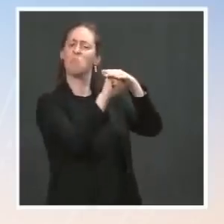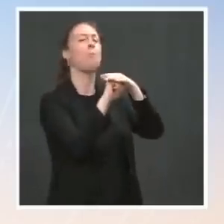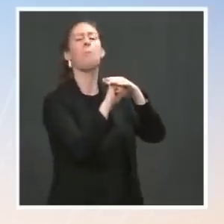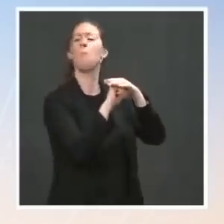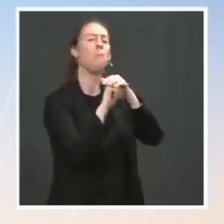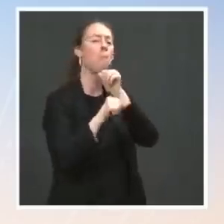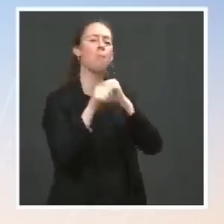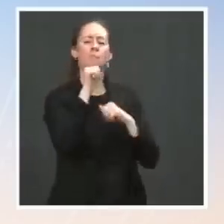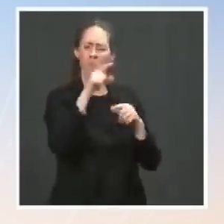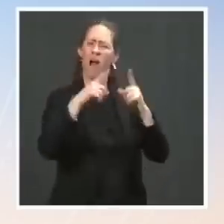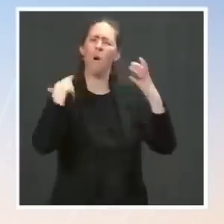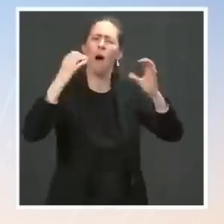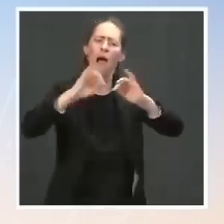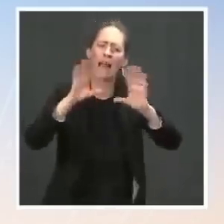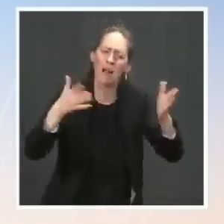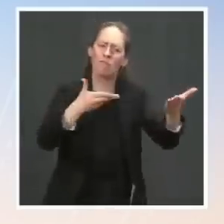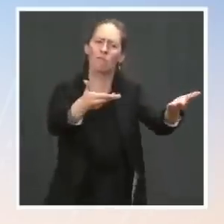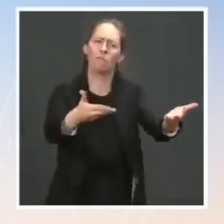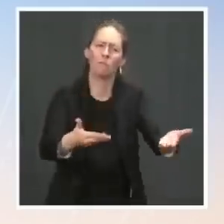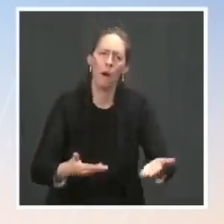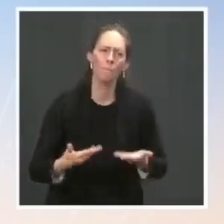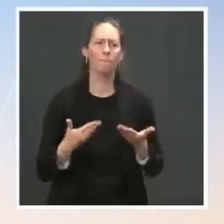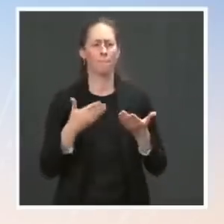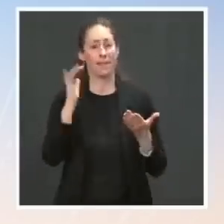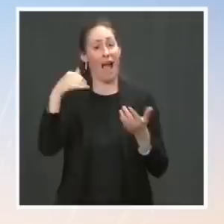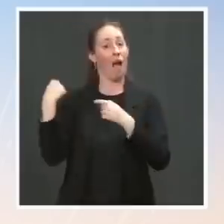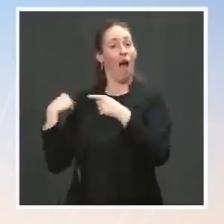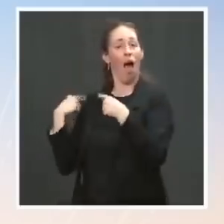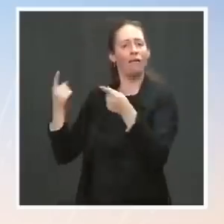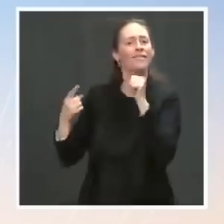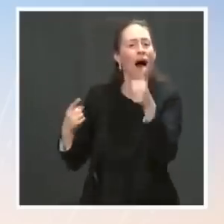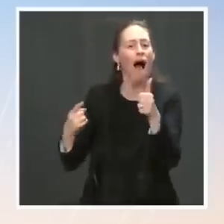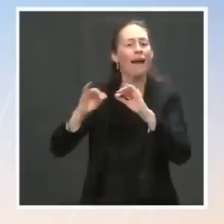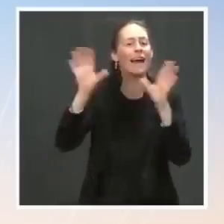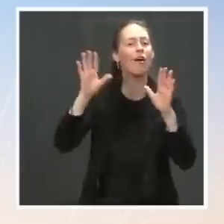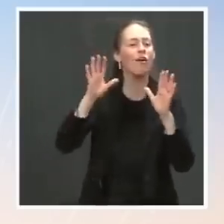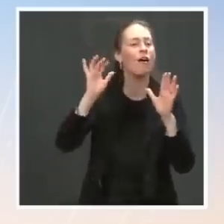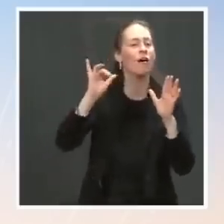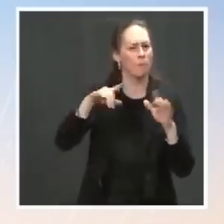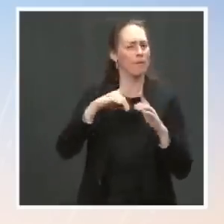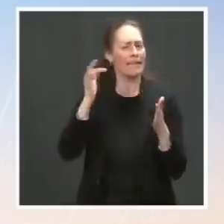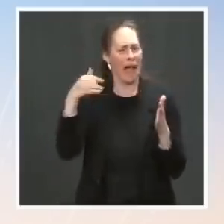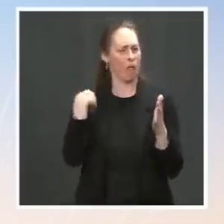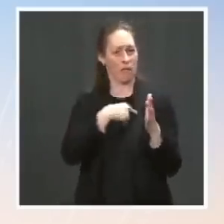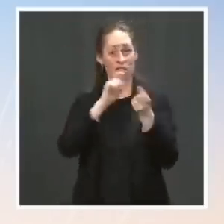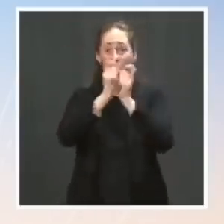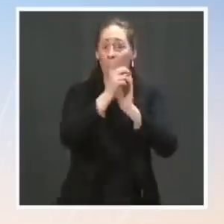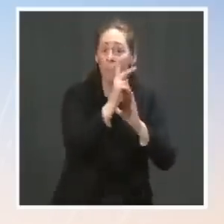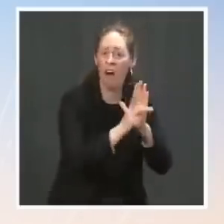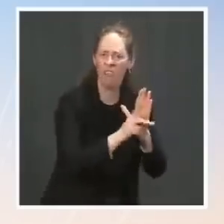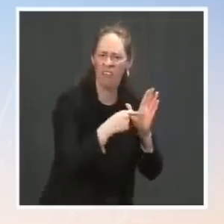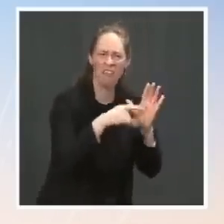refugees. We recognize that that is not the message that was sent. And so we reassessed, but it's not a change in policy. It's just making sure we're sending a